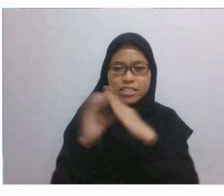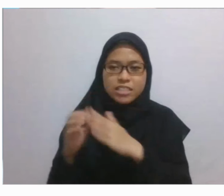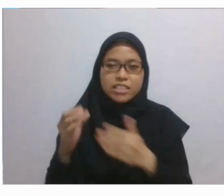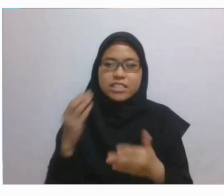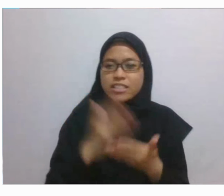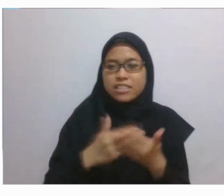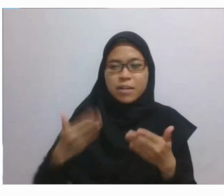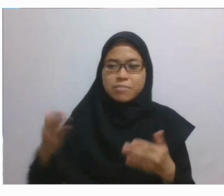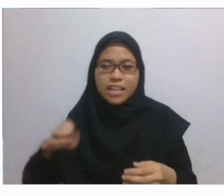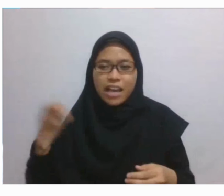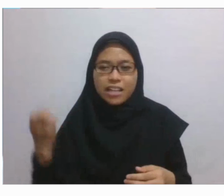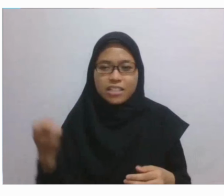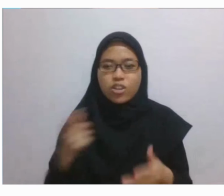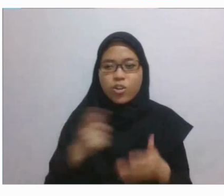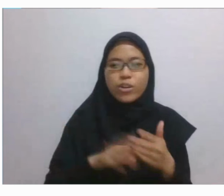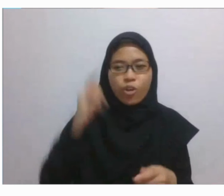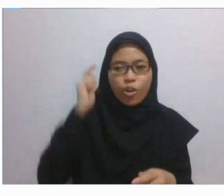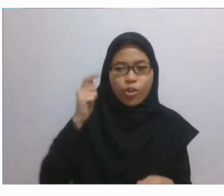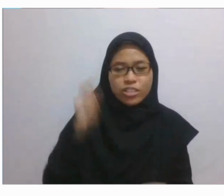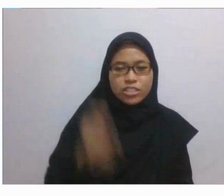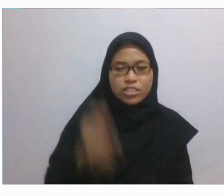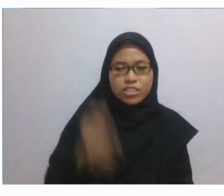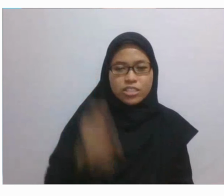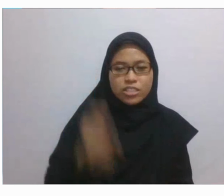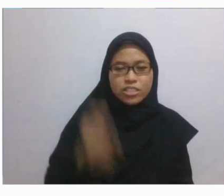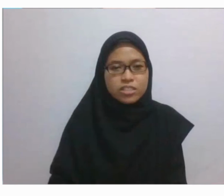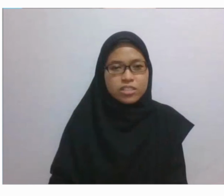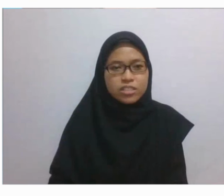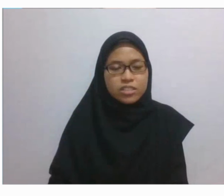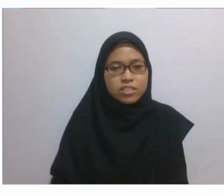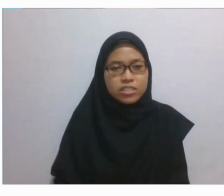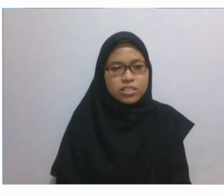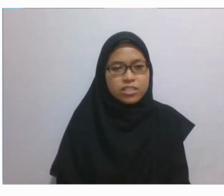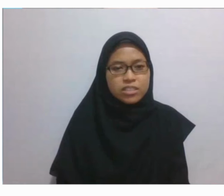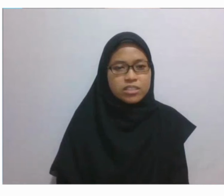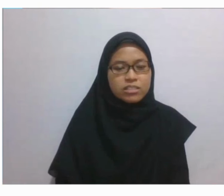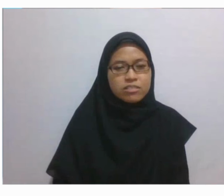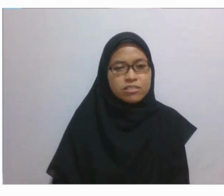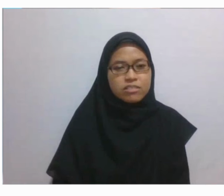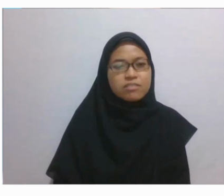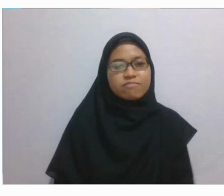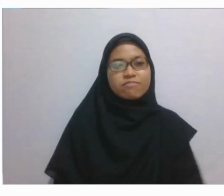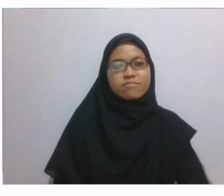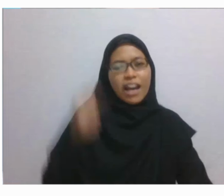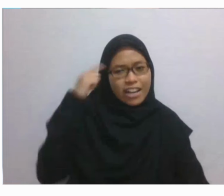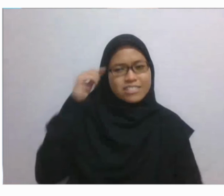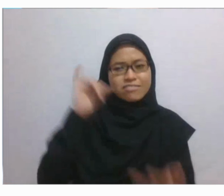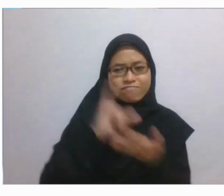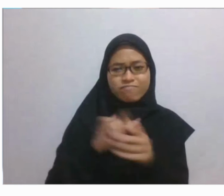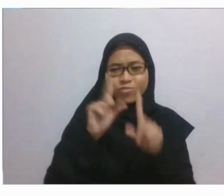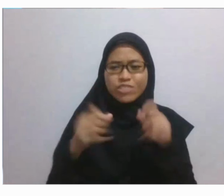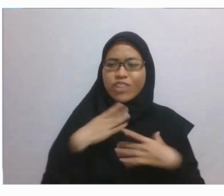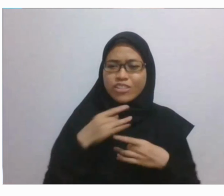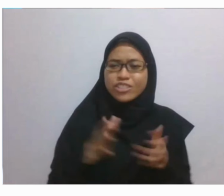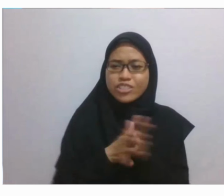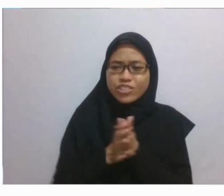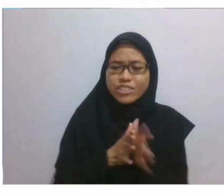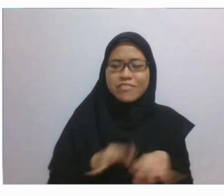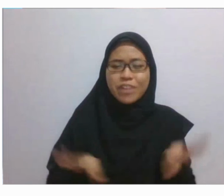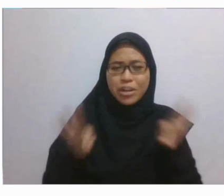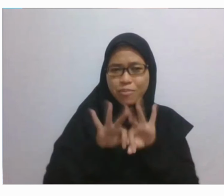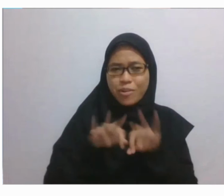else? What are your thoughts? Yeah, I mean, I think these questions are really interesting and very important, because when we think about